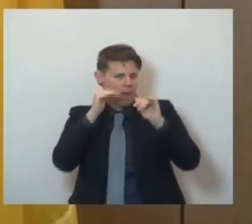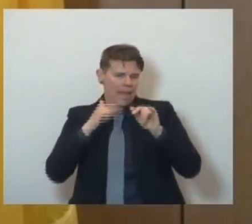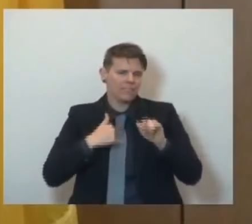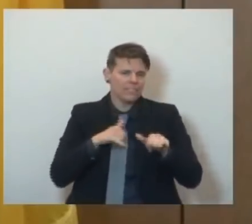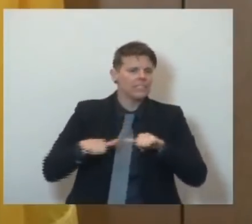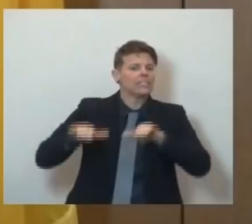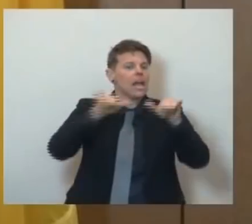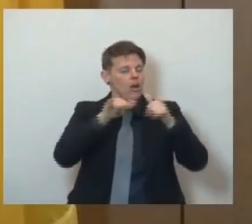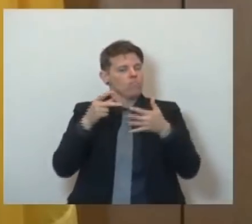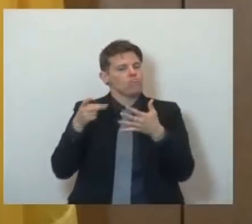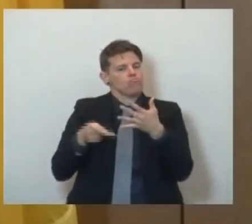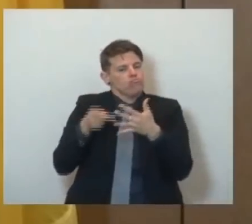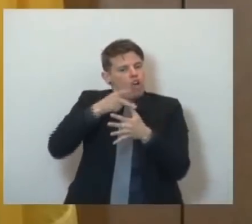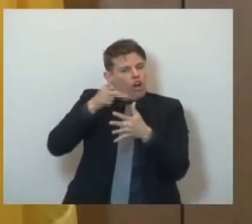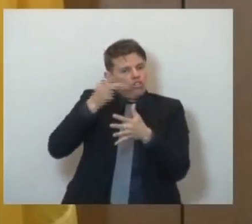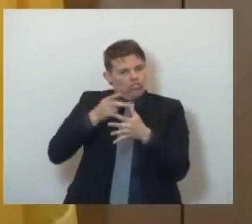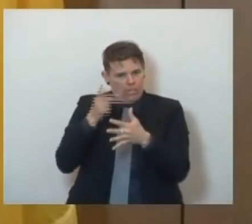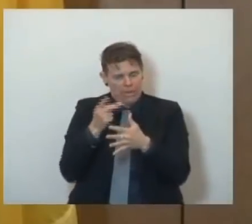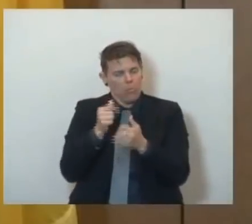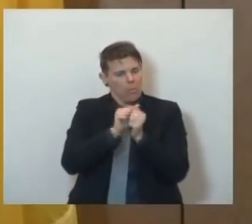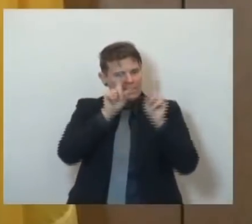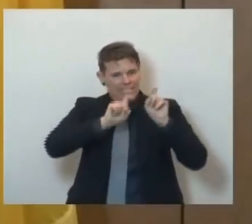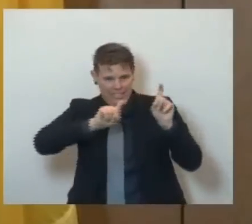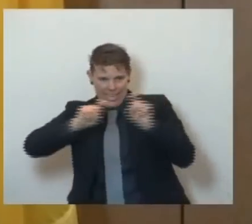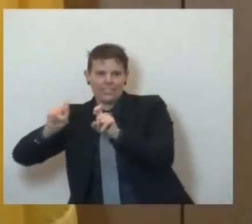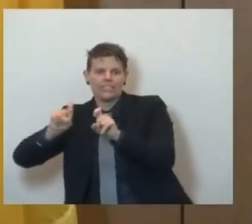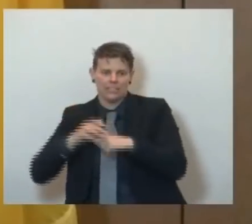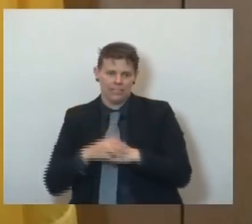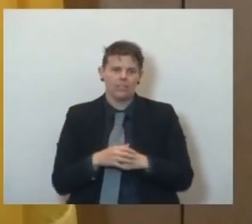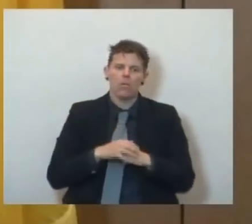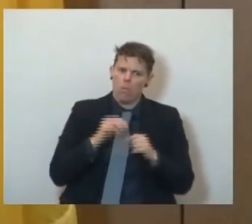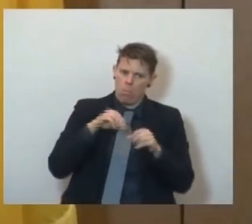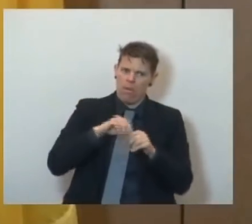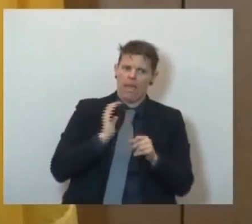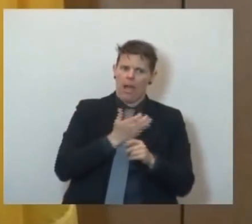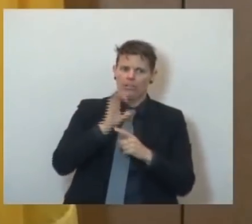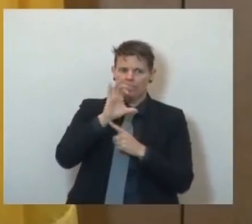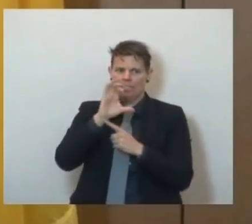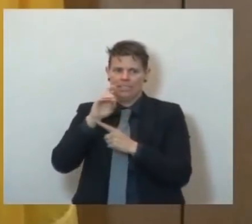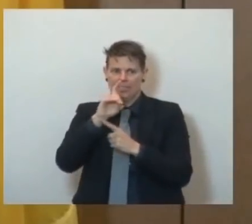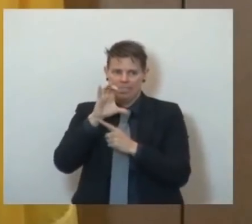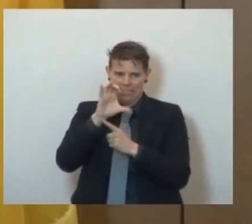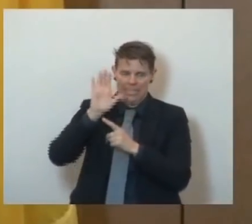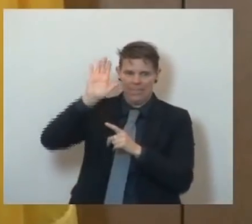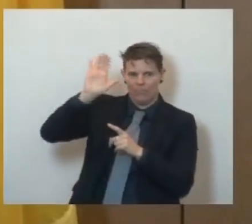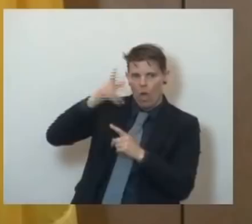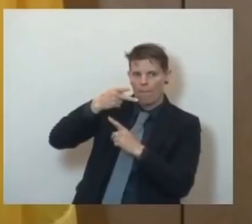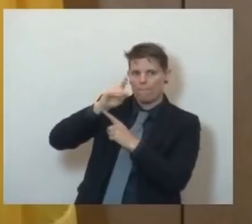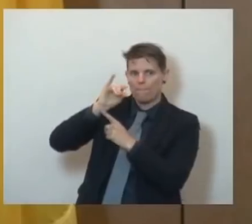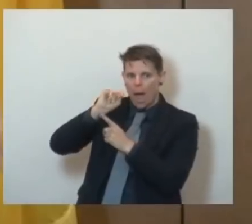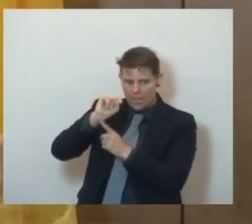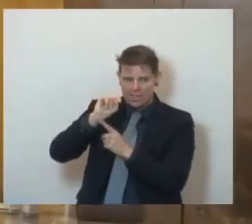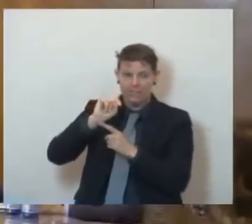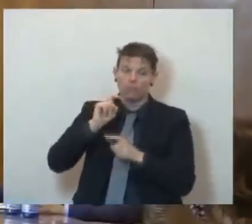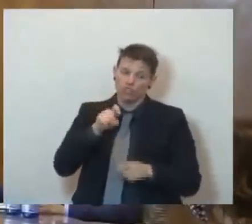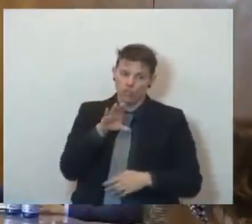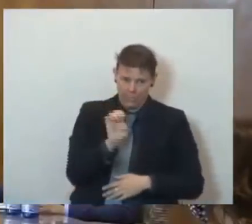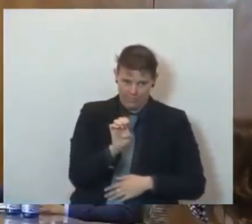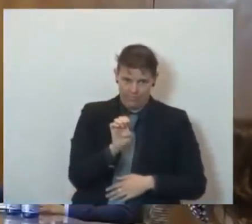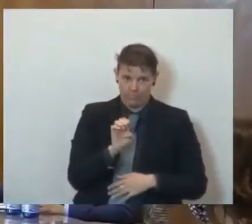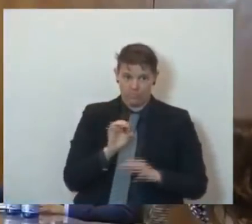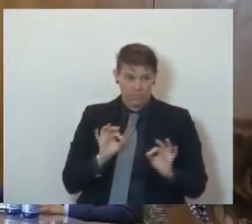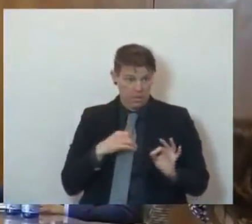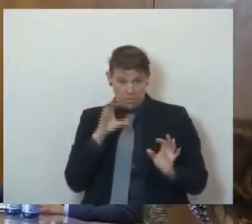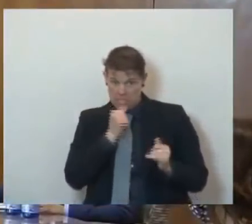priority with all the testing that's coming in our CDC pilot effort. They should be. Did I miss anything?